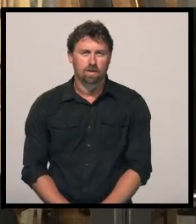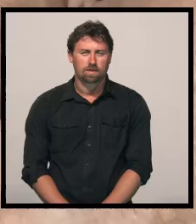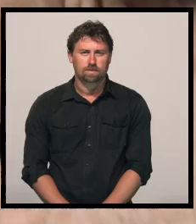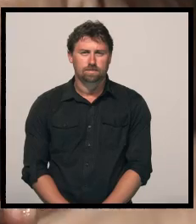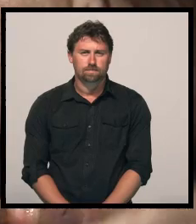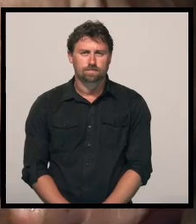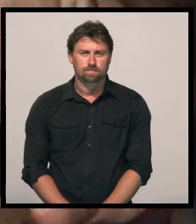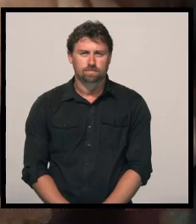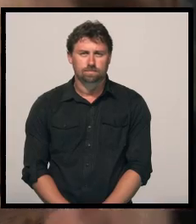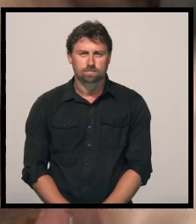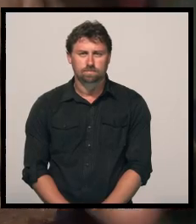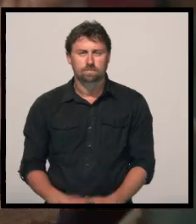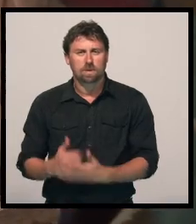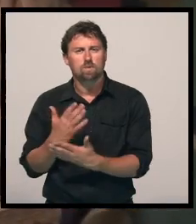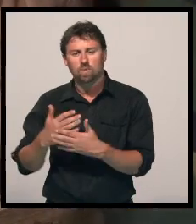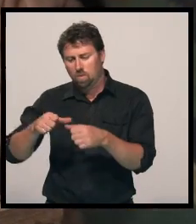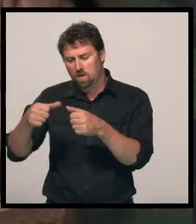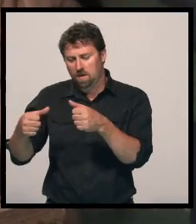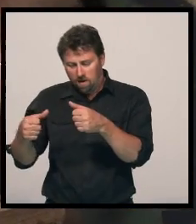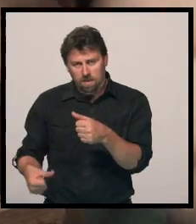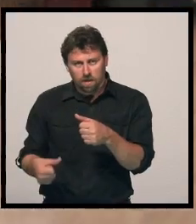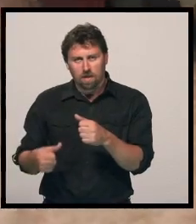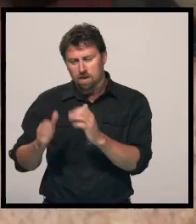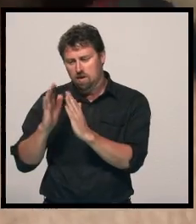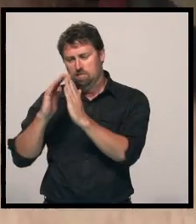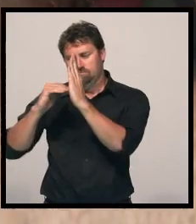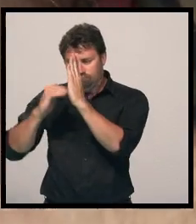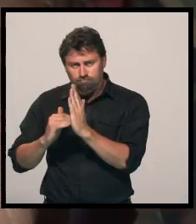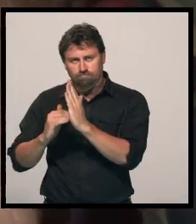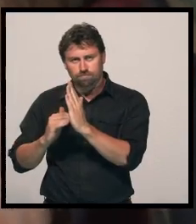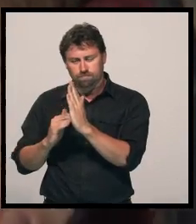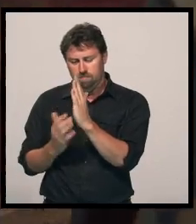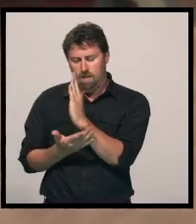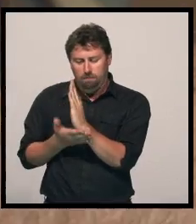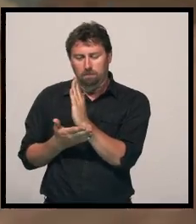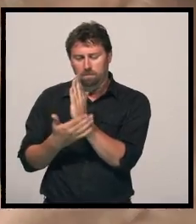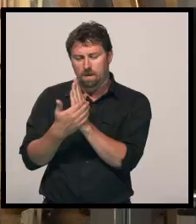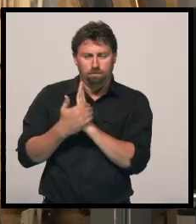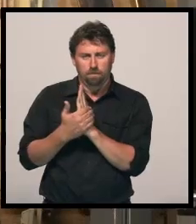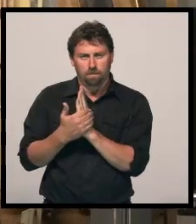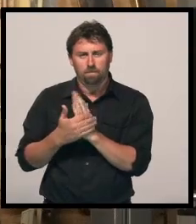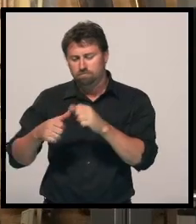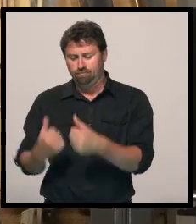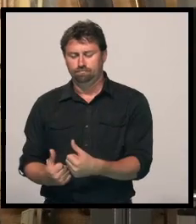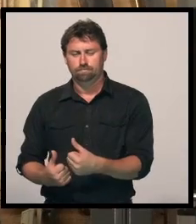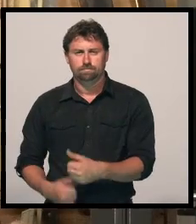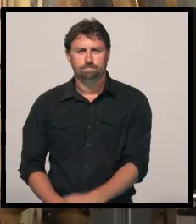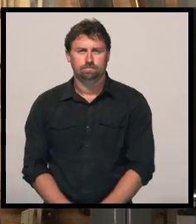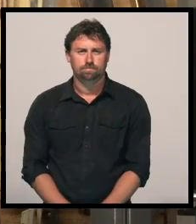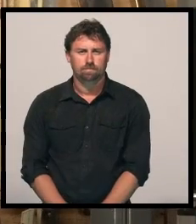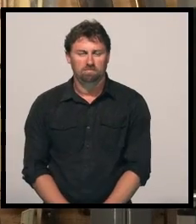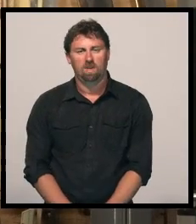Put a bit of pressure downward and inward, that'll hold it in place. Then you come along with the next